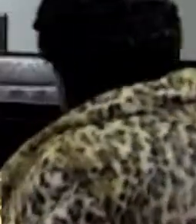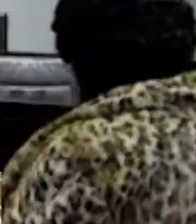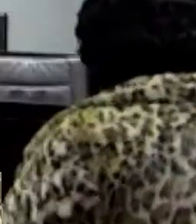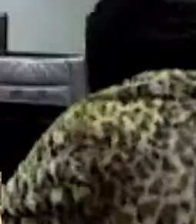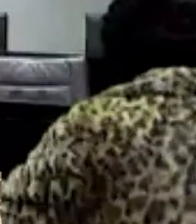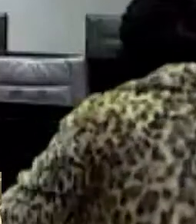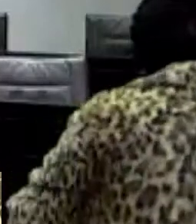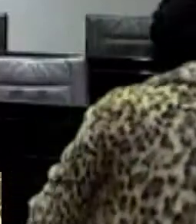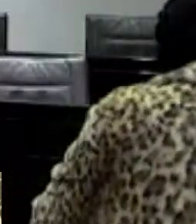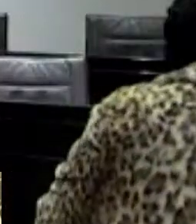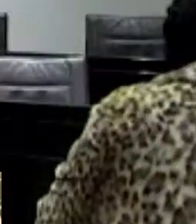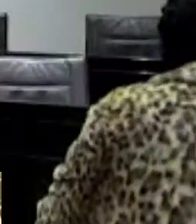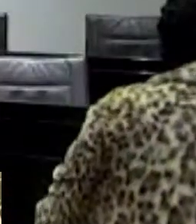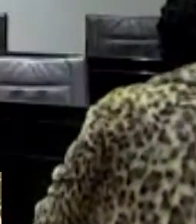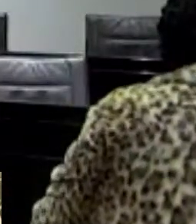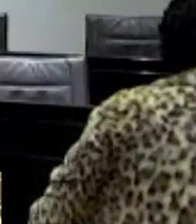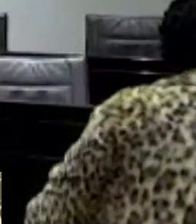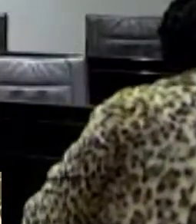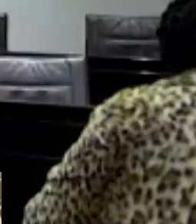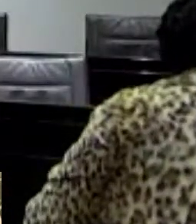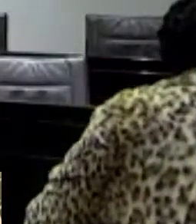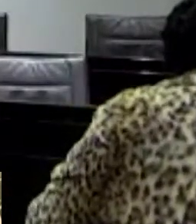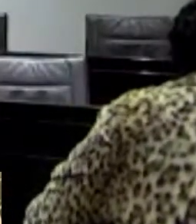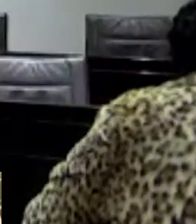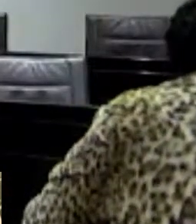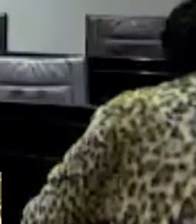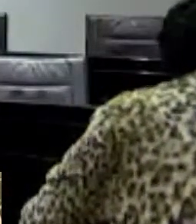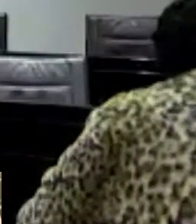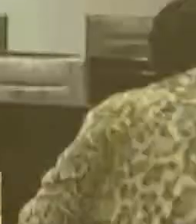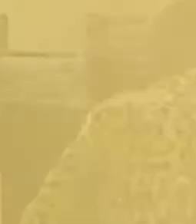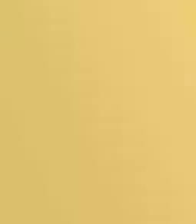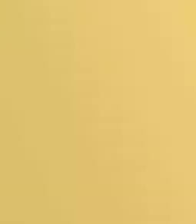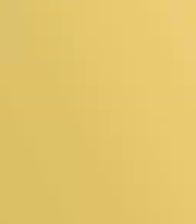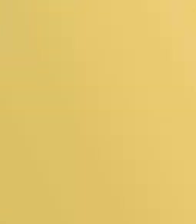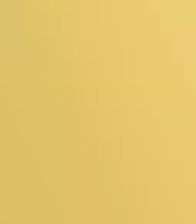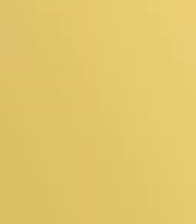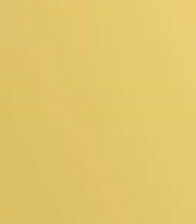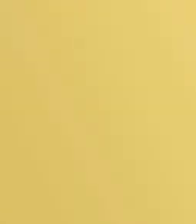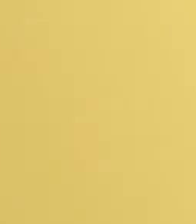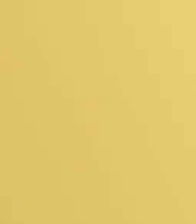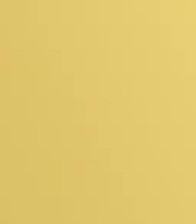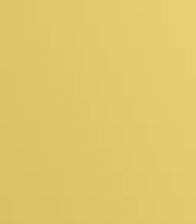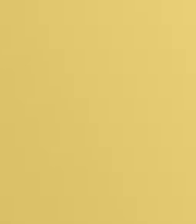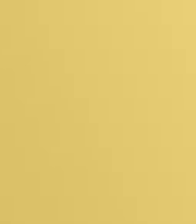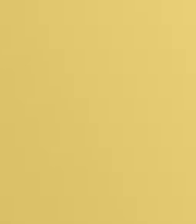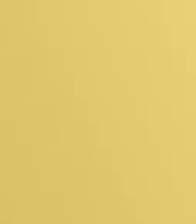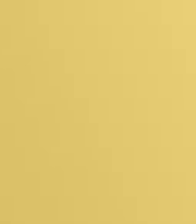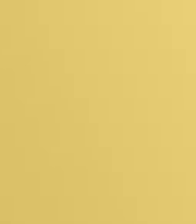Thanks, Chair.